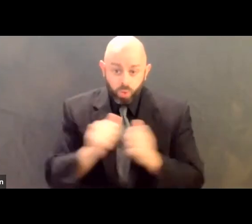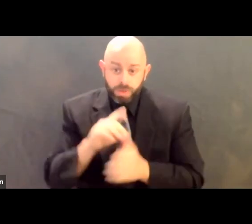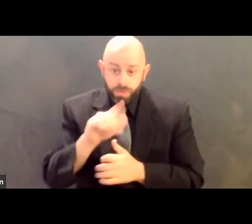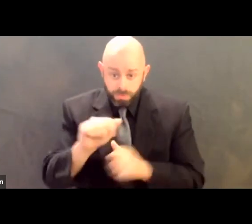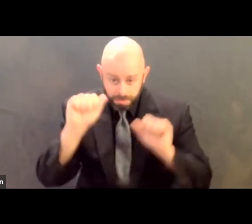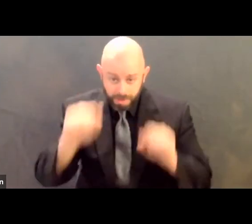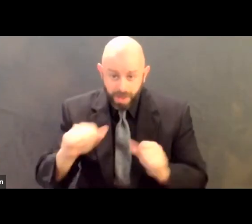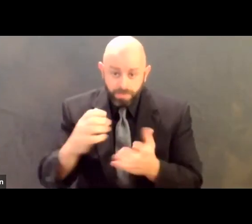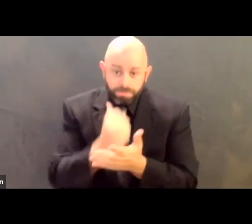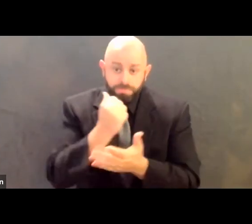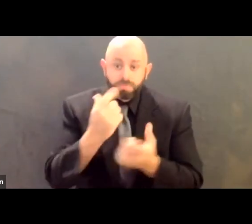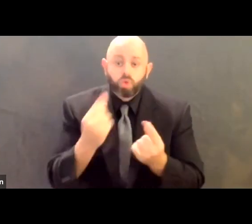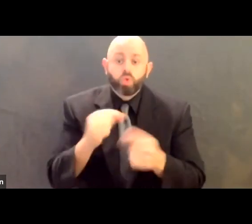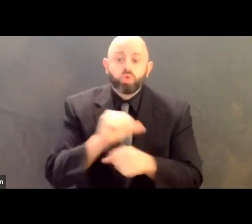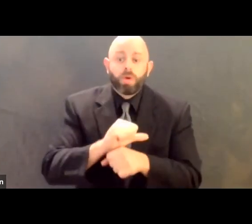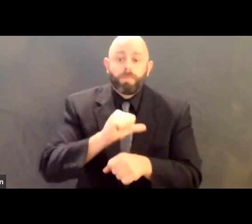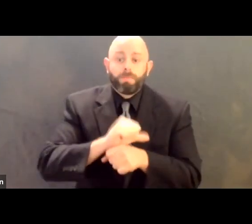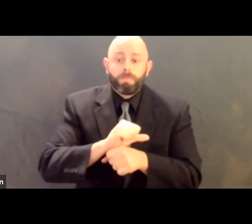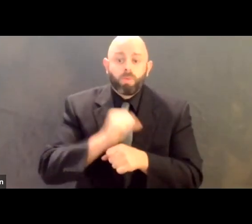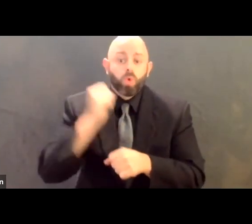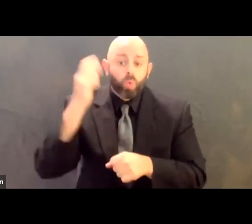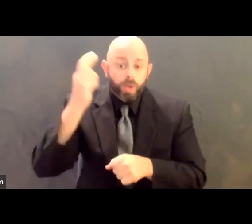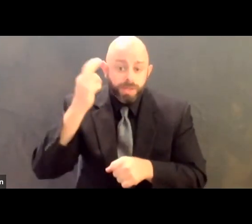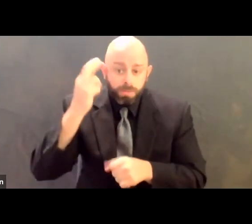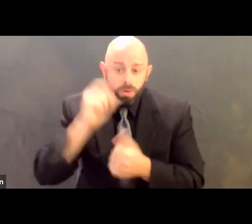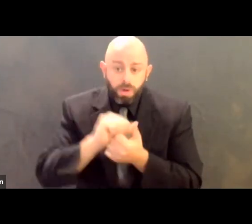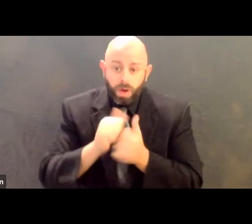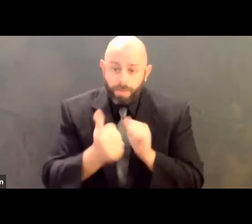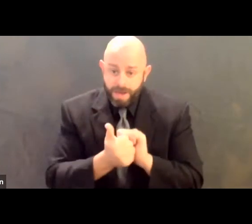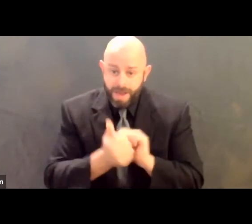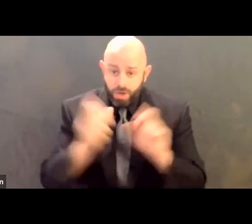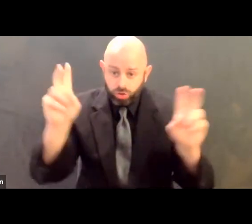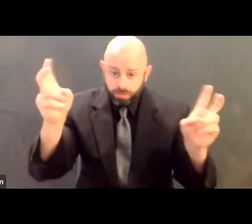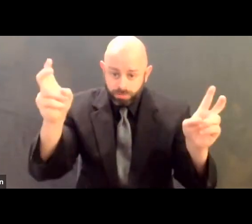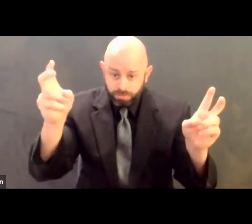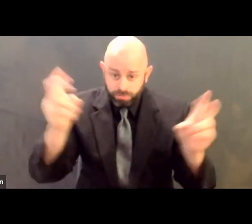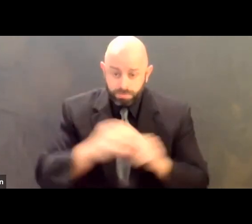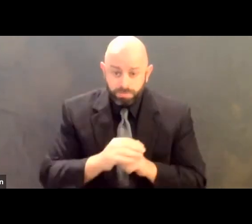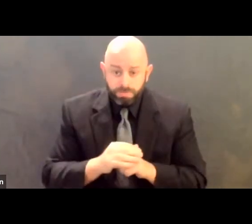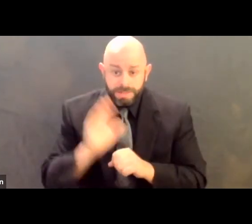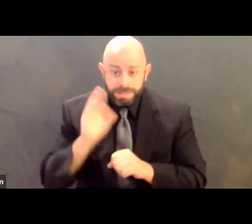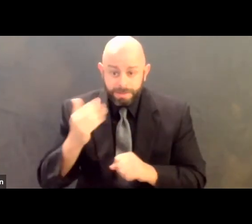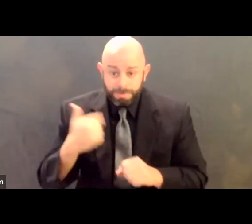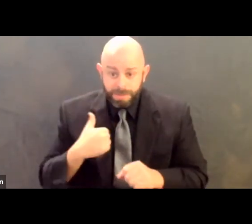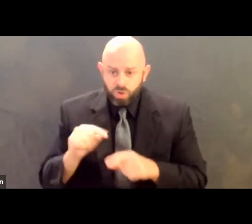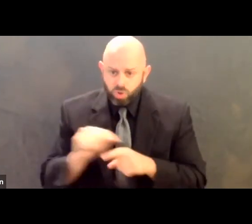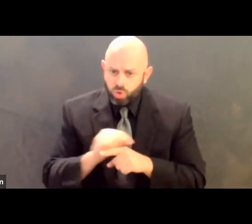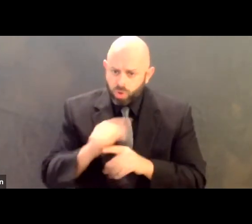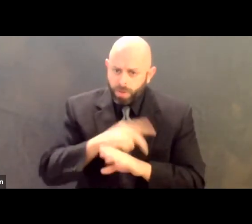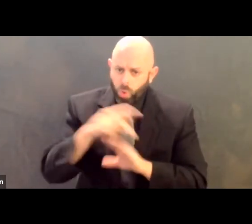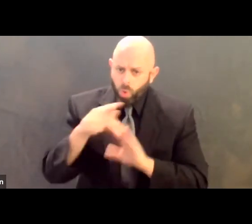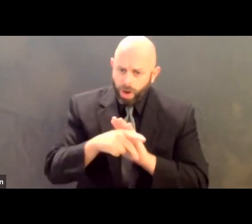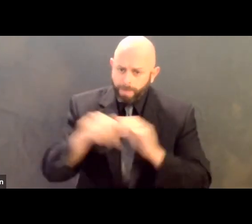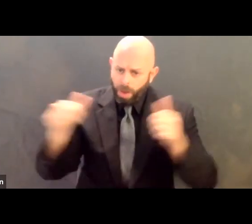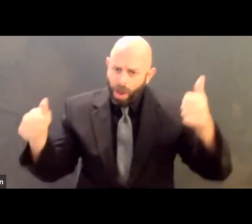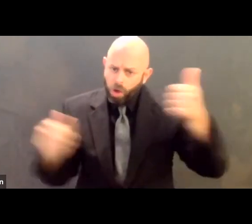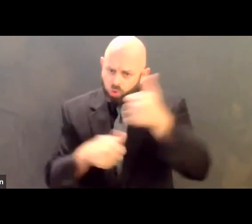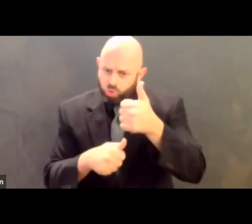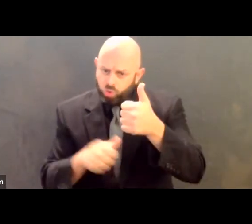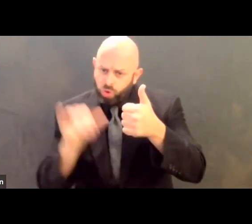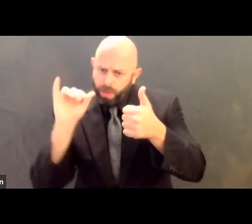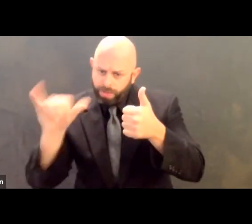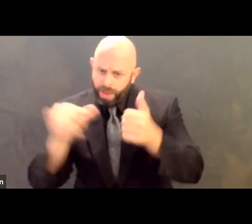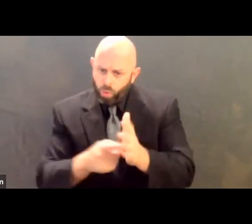job. Reasonable accommodations. It would seem to me that a training program should also fall under that heading, reasonable